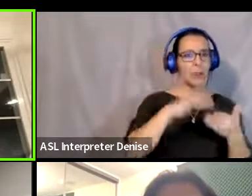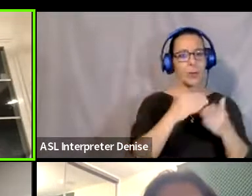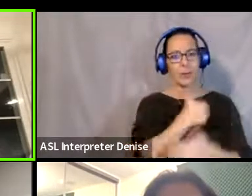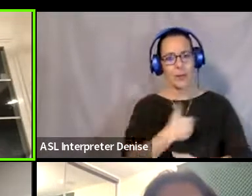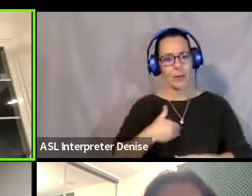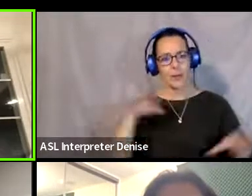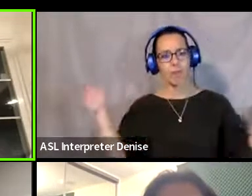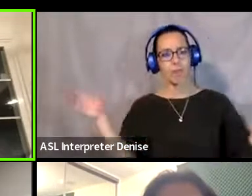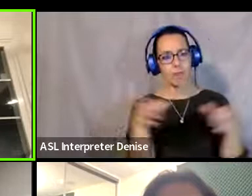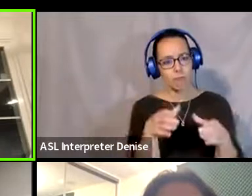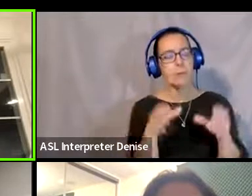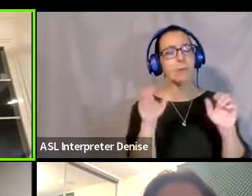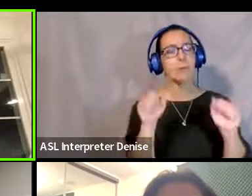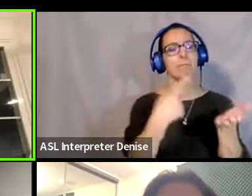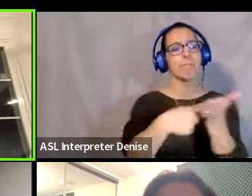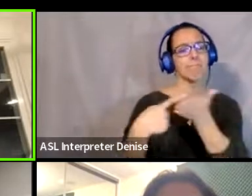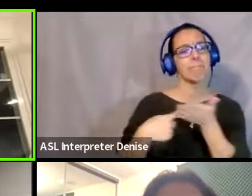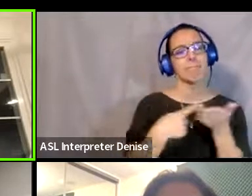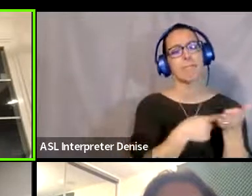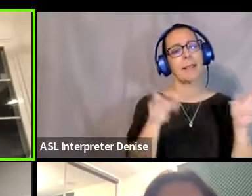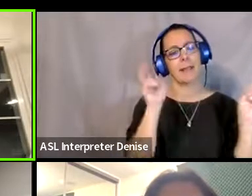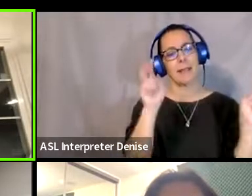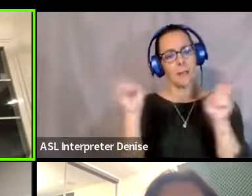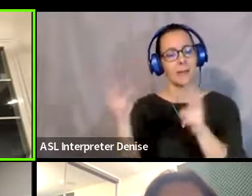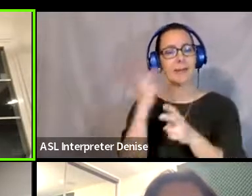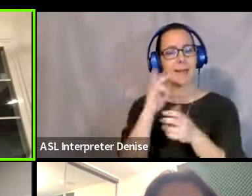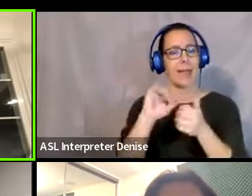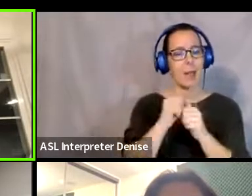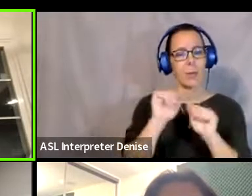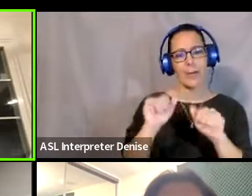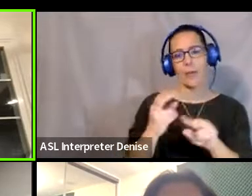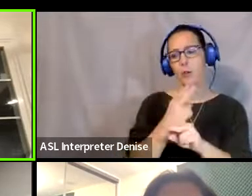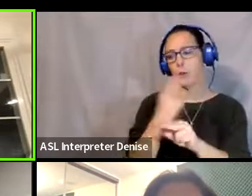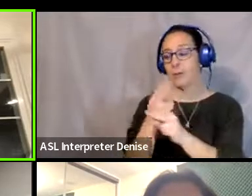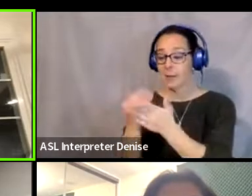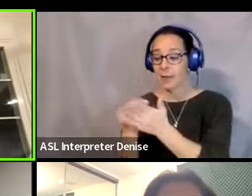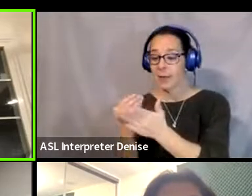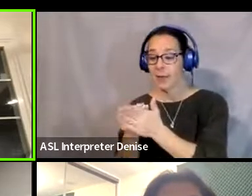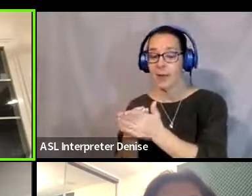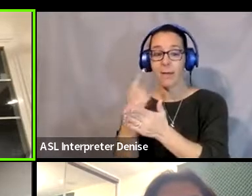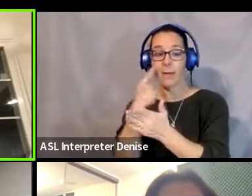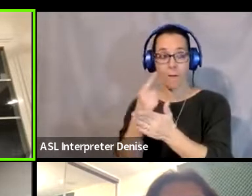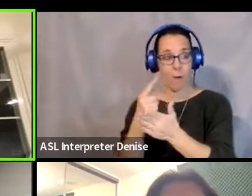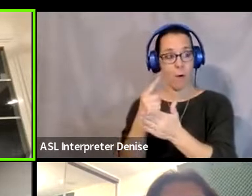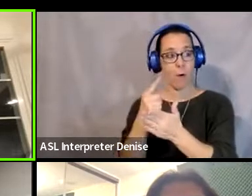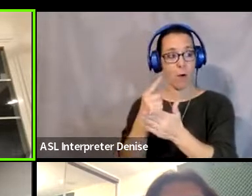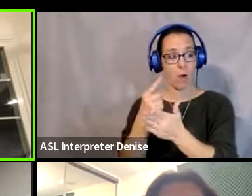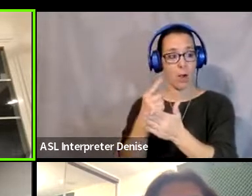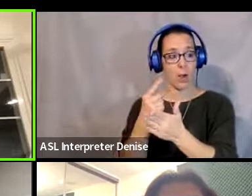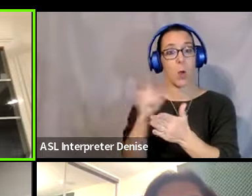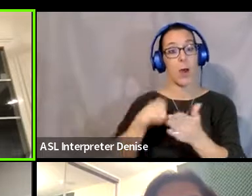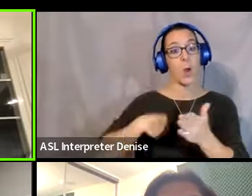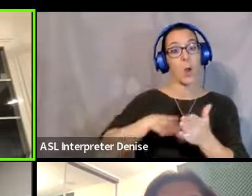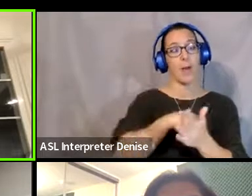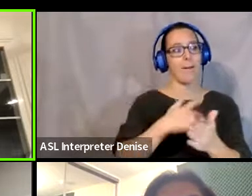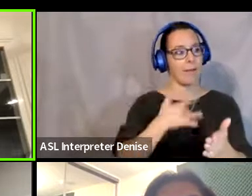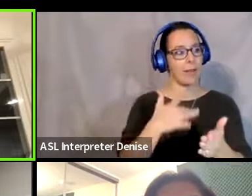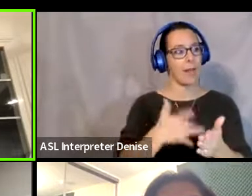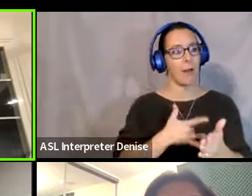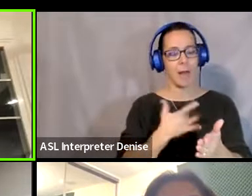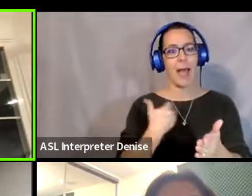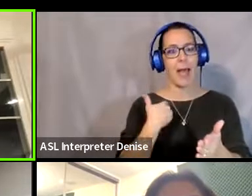able to talk about these things and to see how we can move our monies where we feel collectively is our greatest